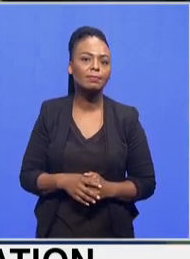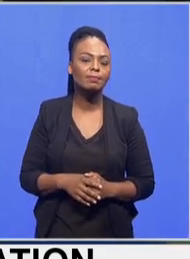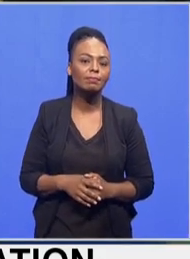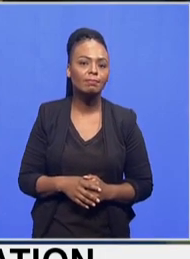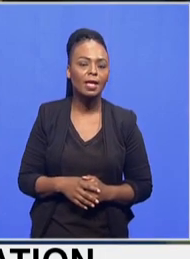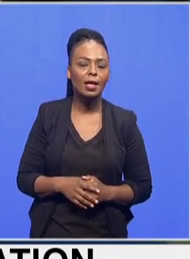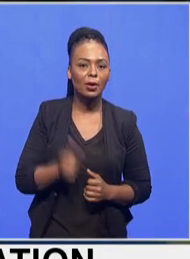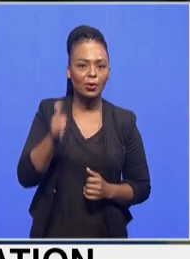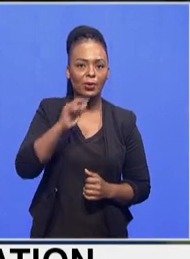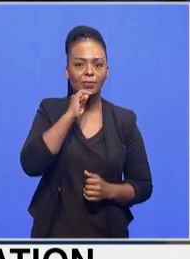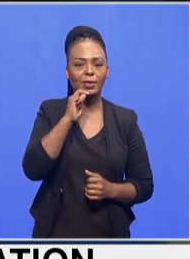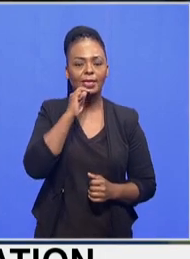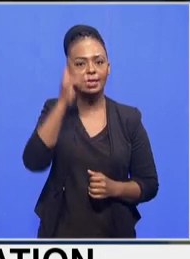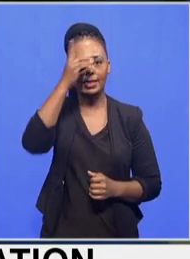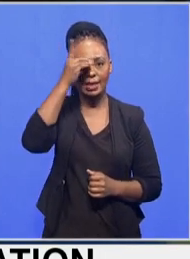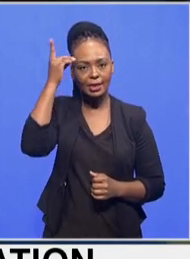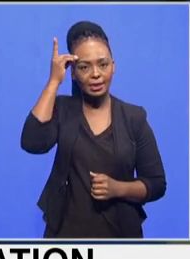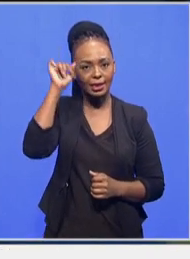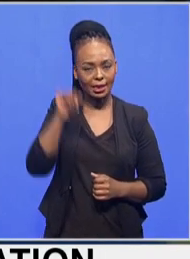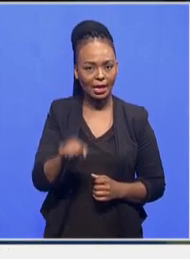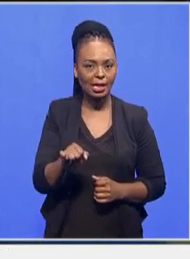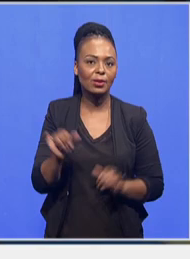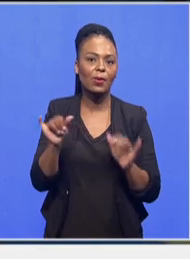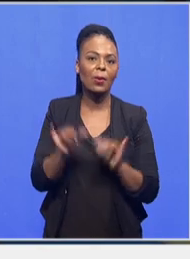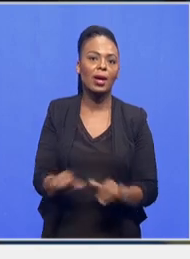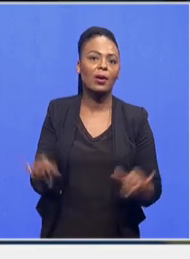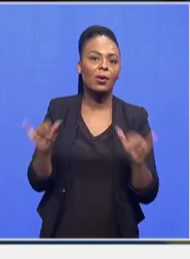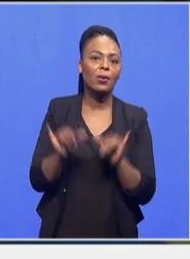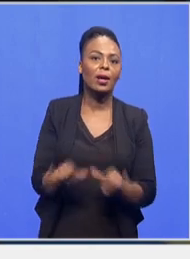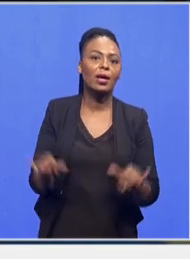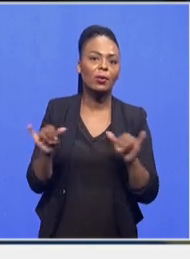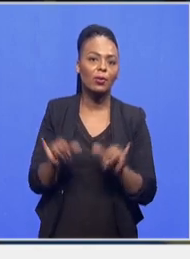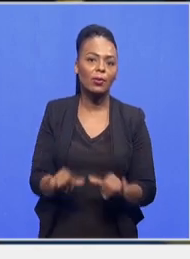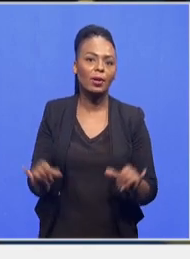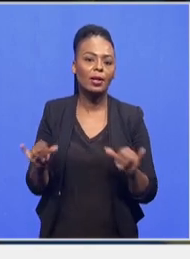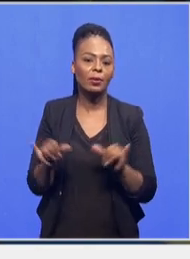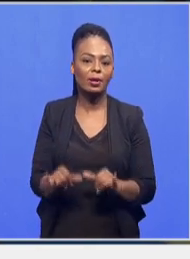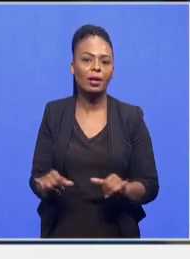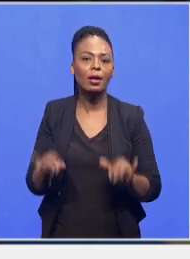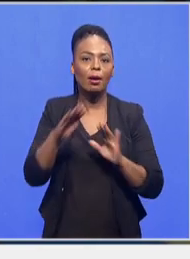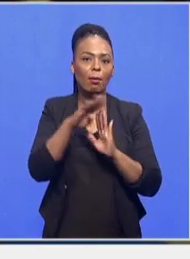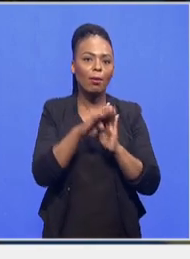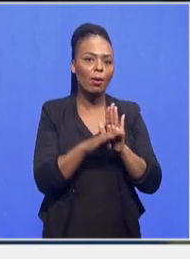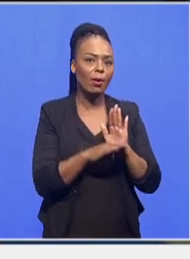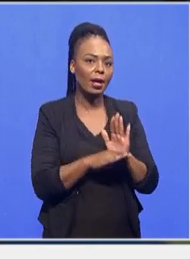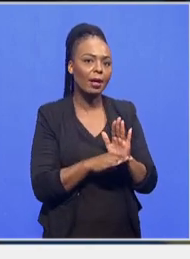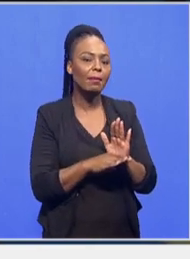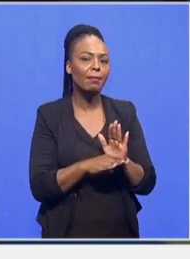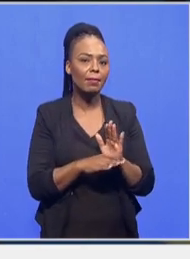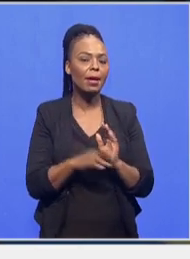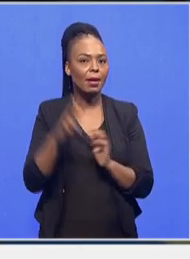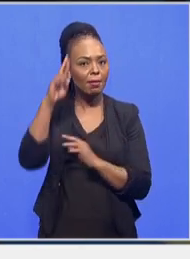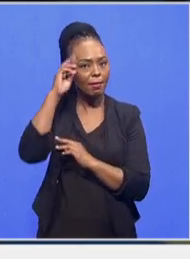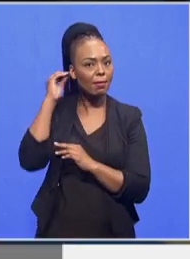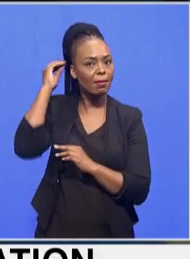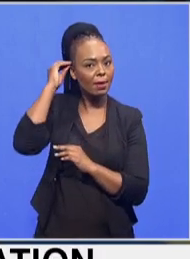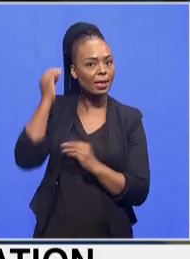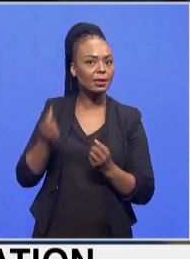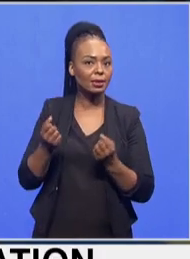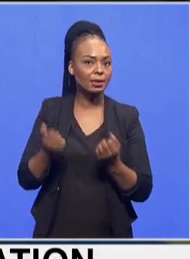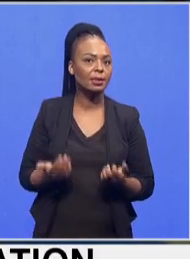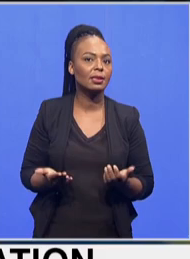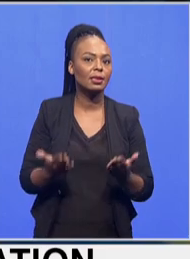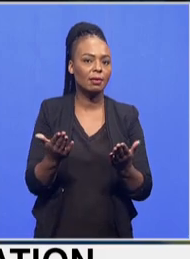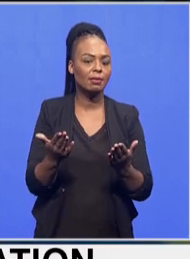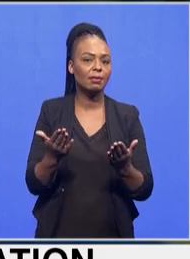Good morning, Desiree. Yes, we are still waiting for the program of the memorial service, but as